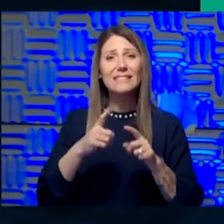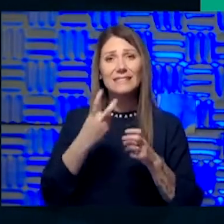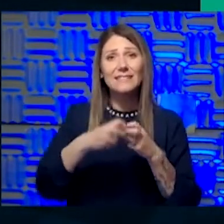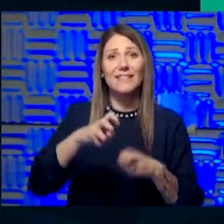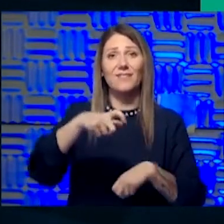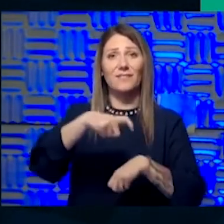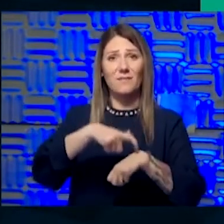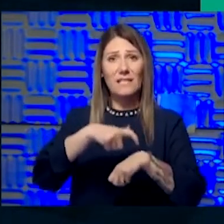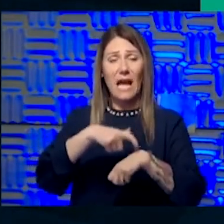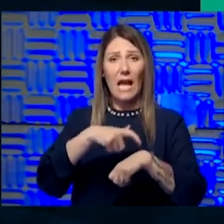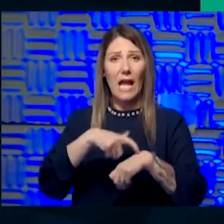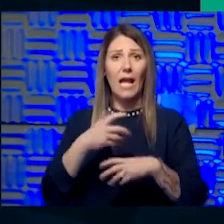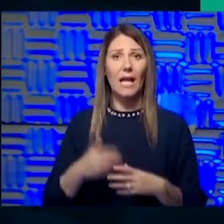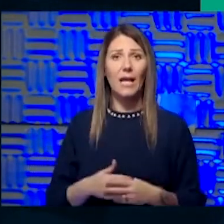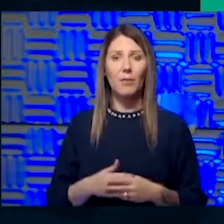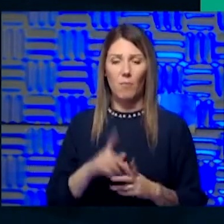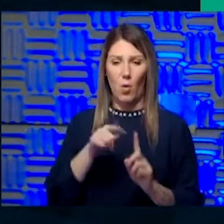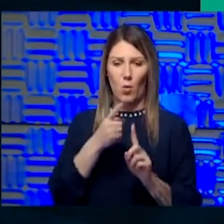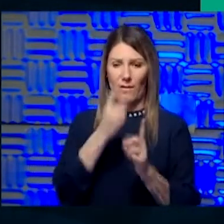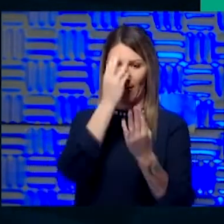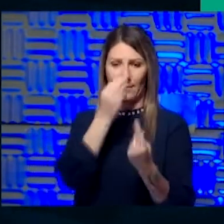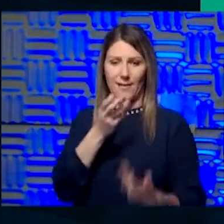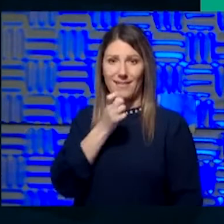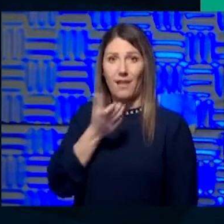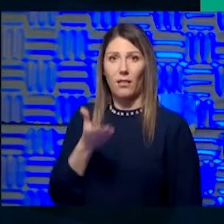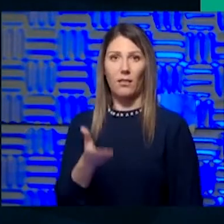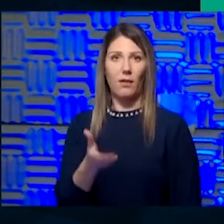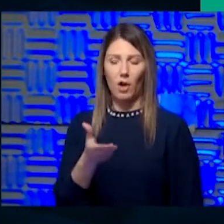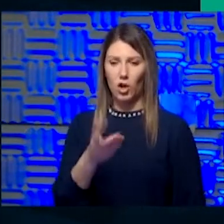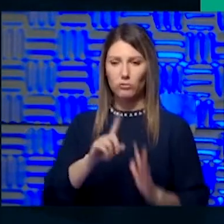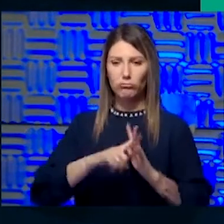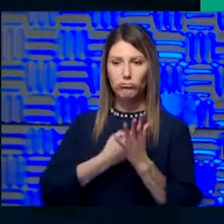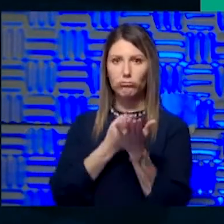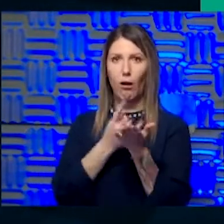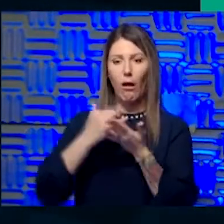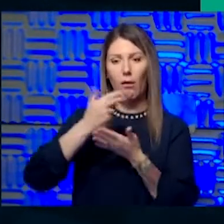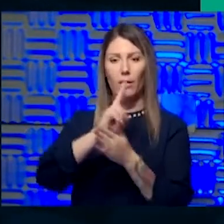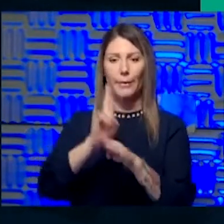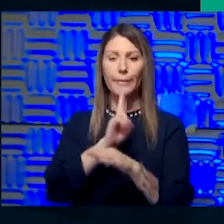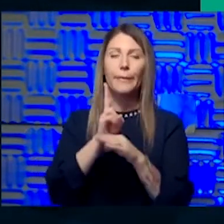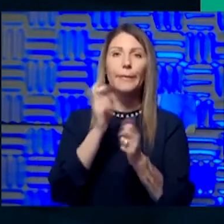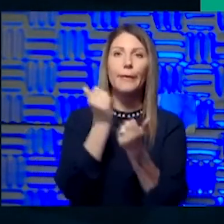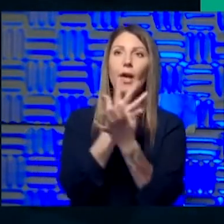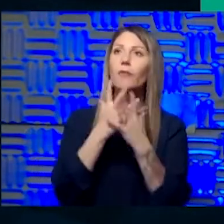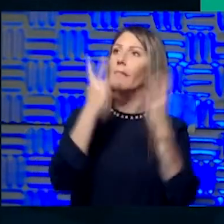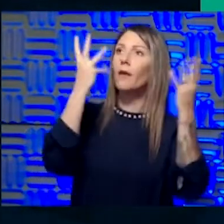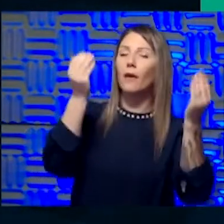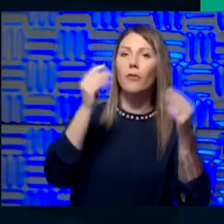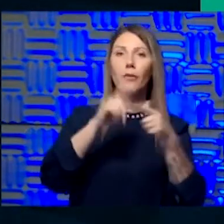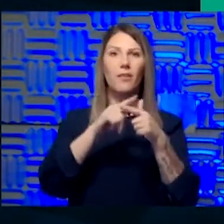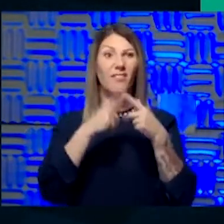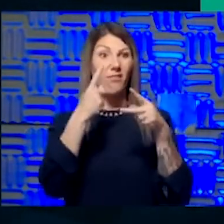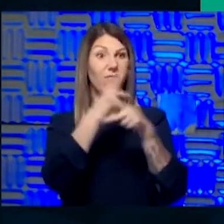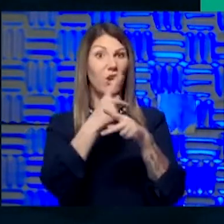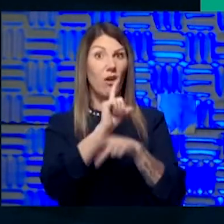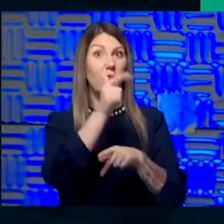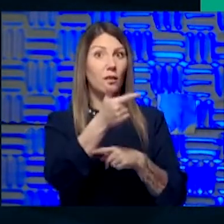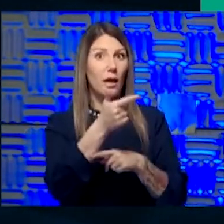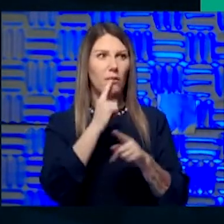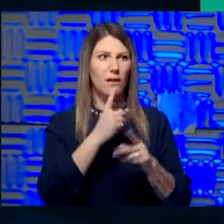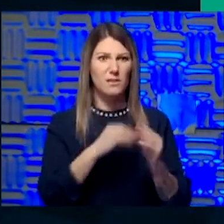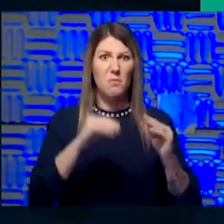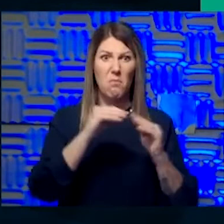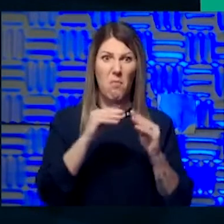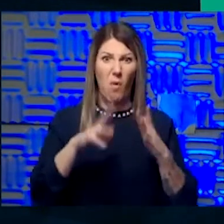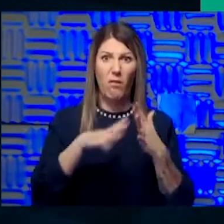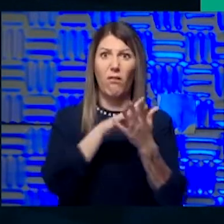time when you don't have the data to start using everything that's out there and then figure out later on that it could do more